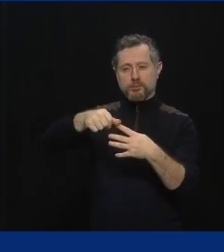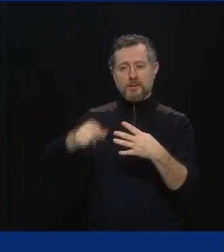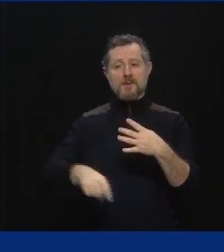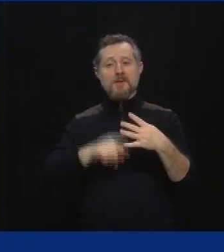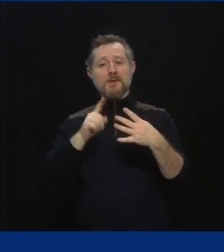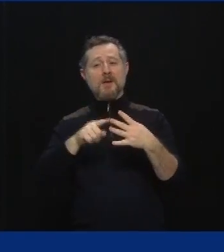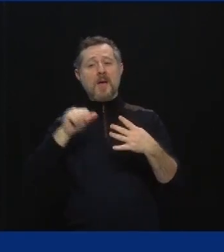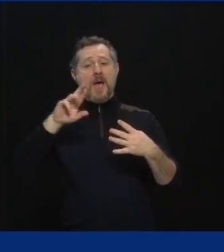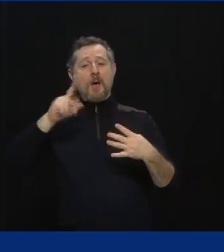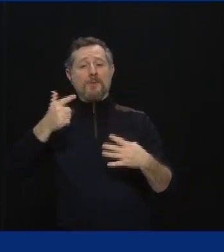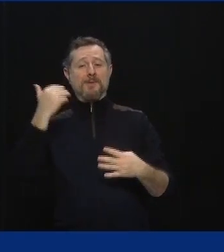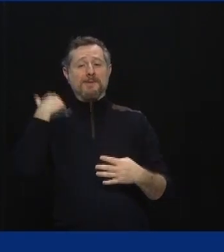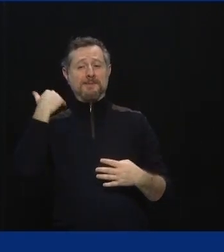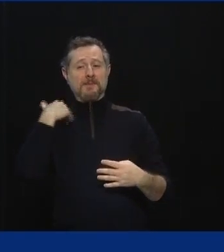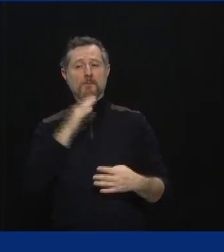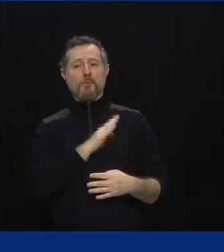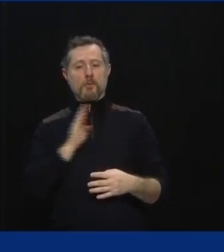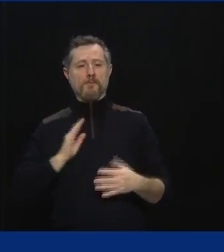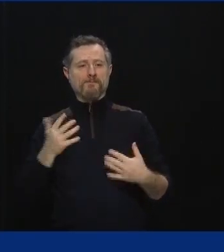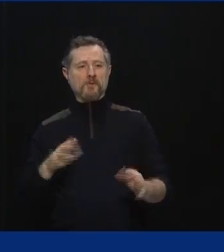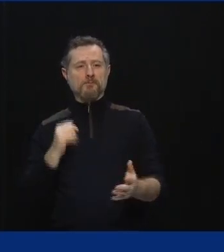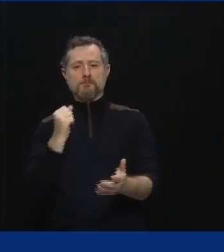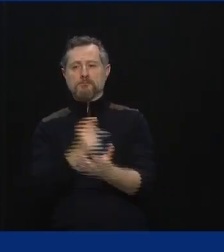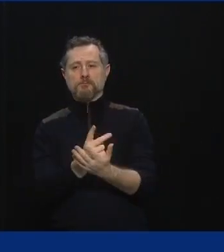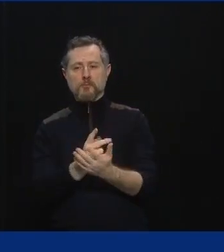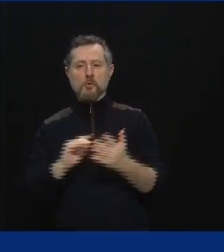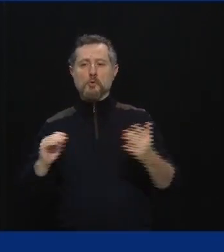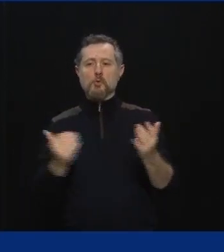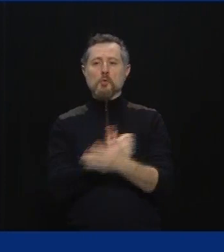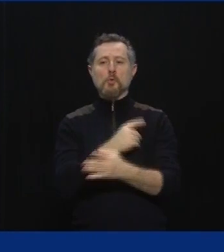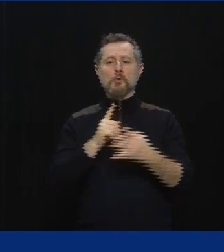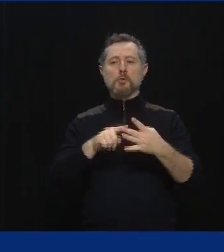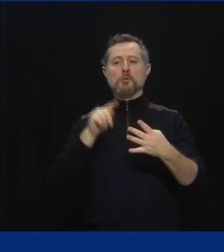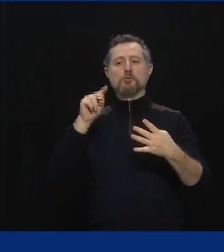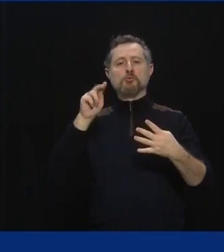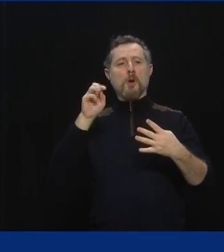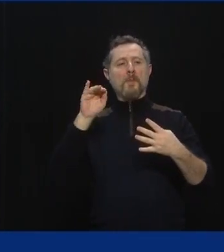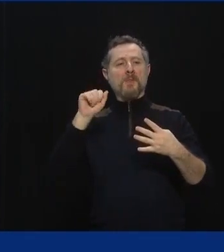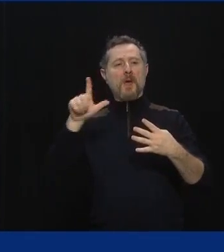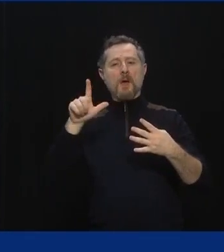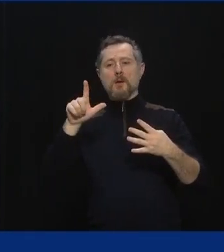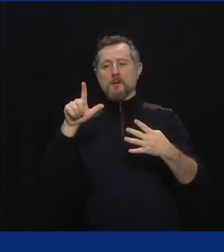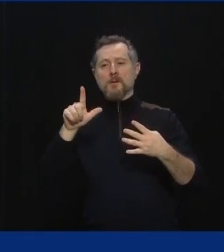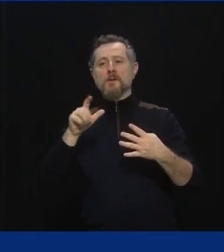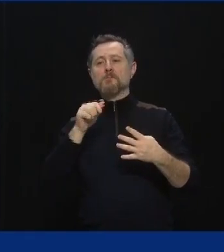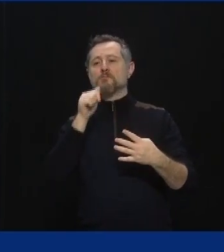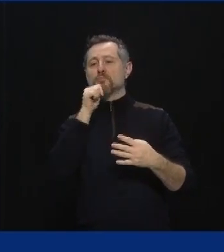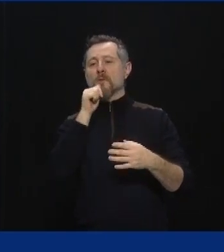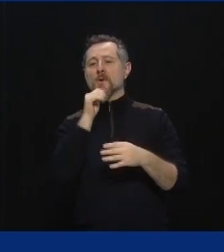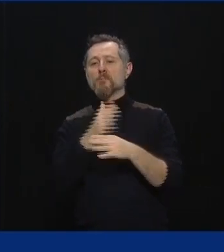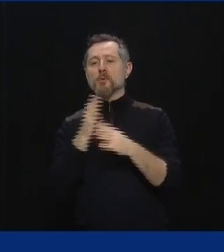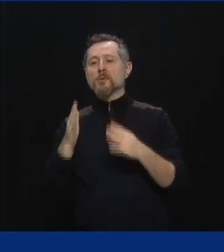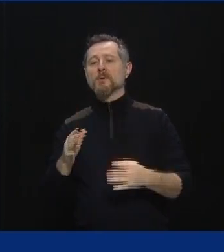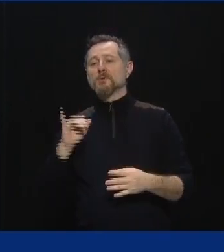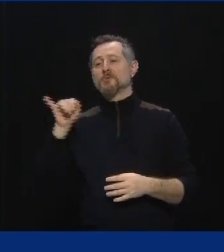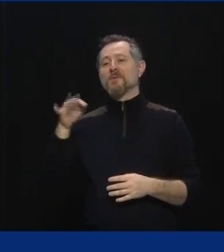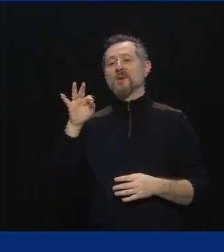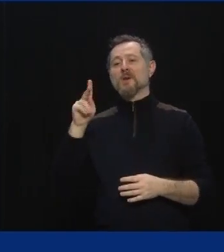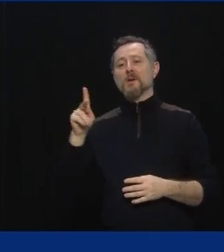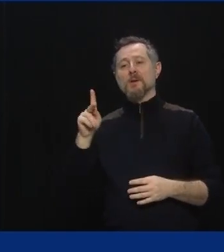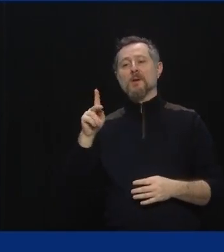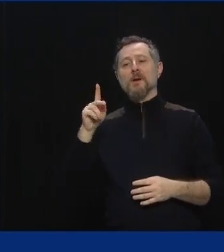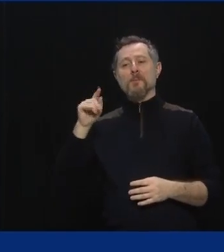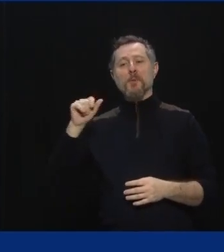the board approved in August, a brand new terminal. Our private partners are JFK Millennium Partners, including